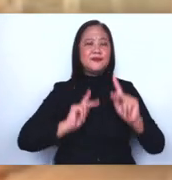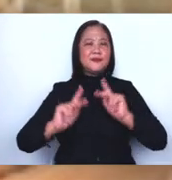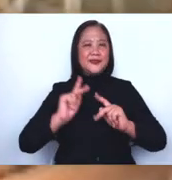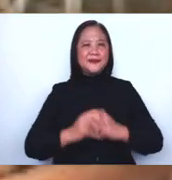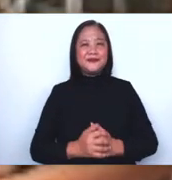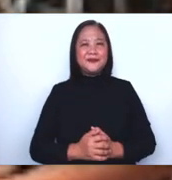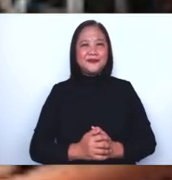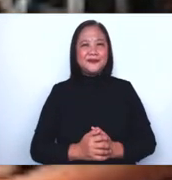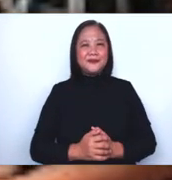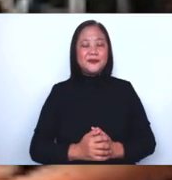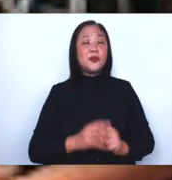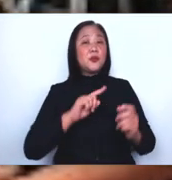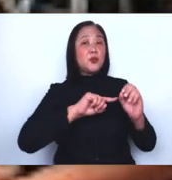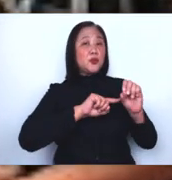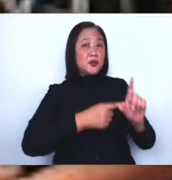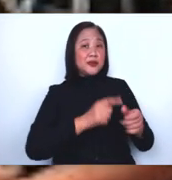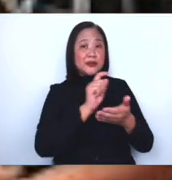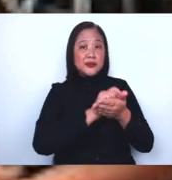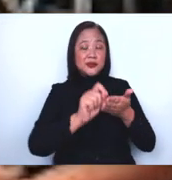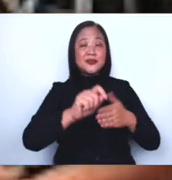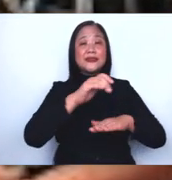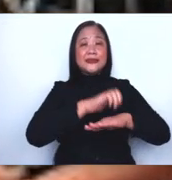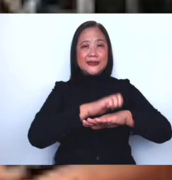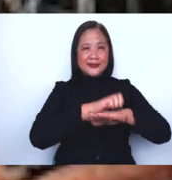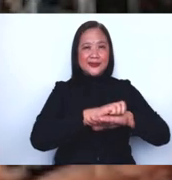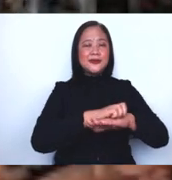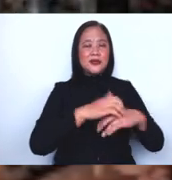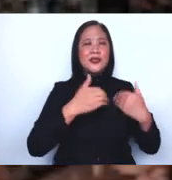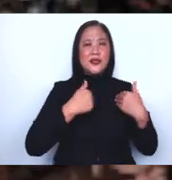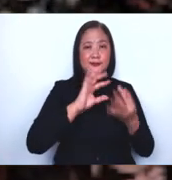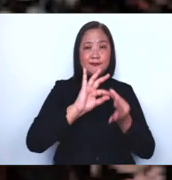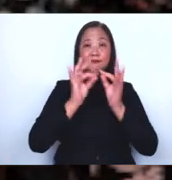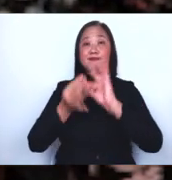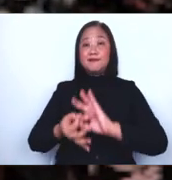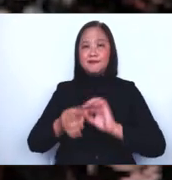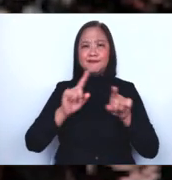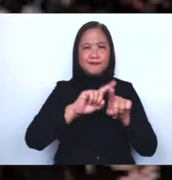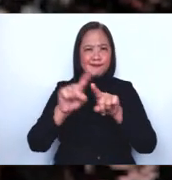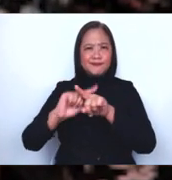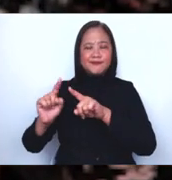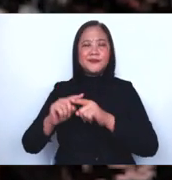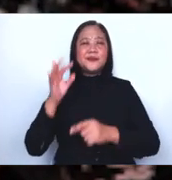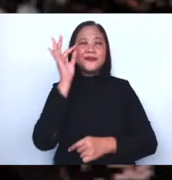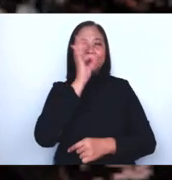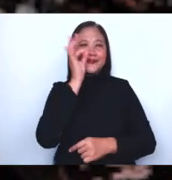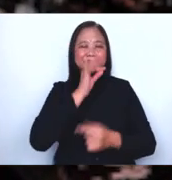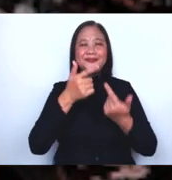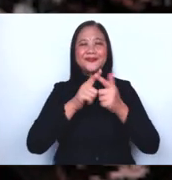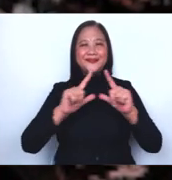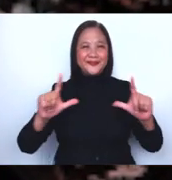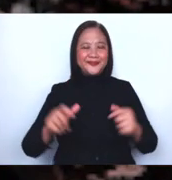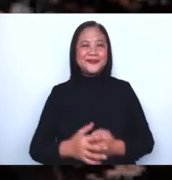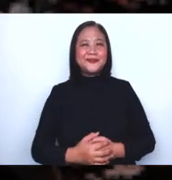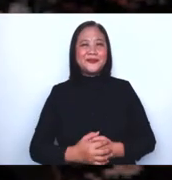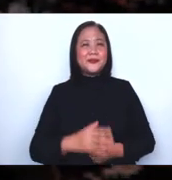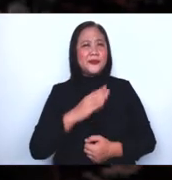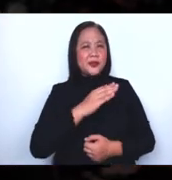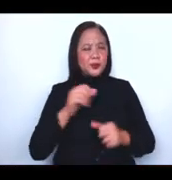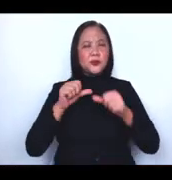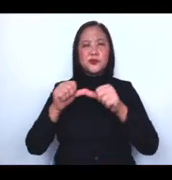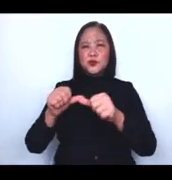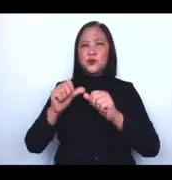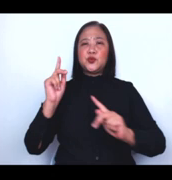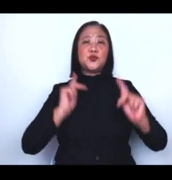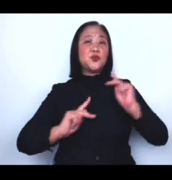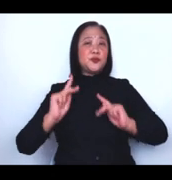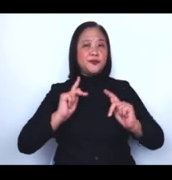plays, which though originally written in English, have been translated into many Filipino languages